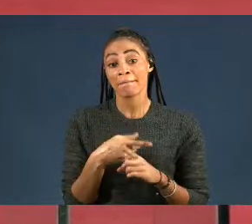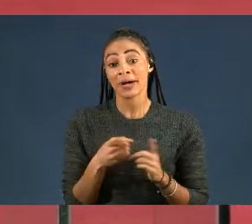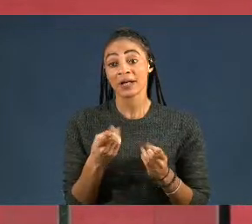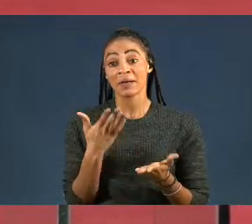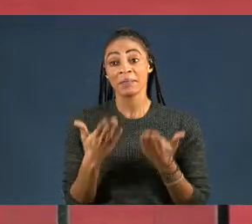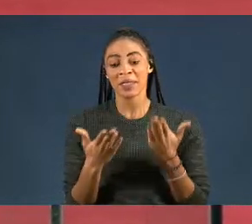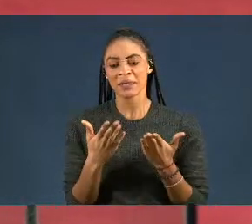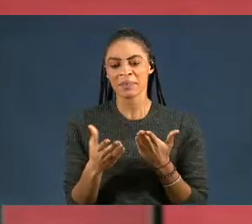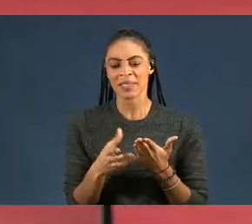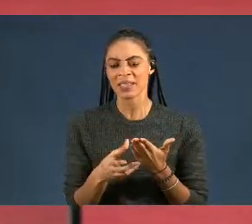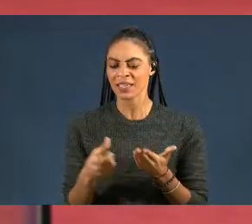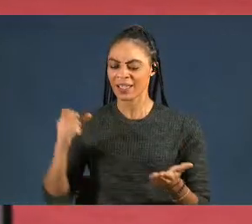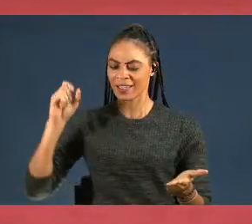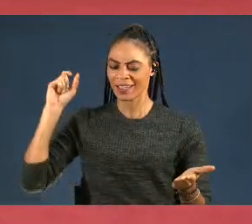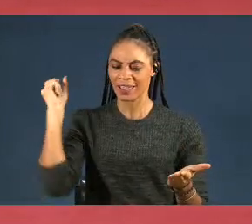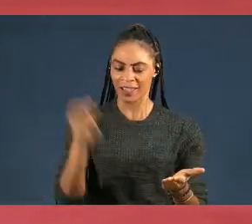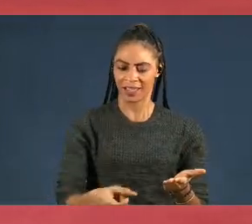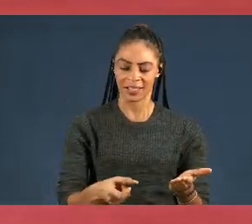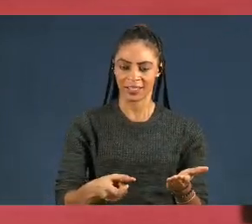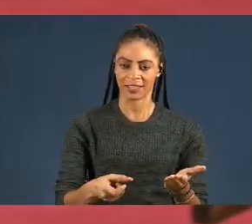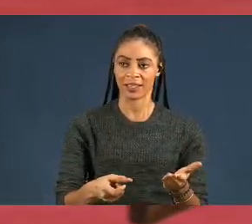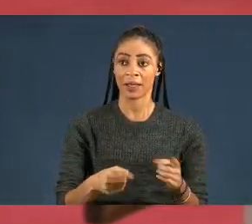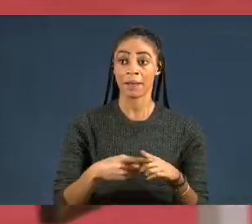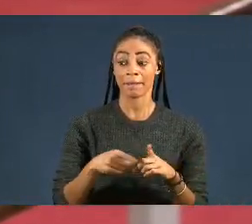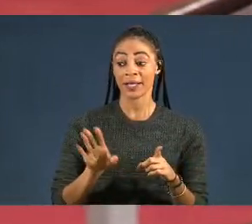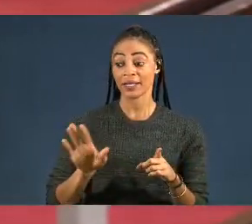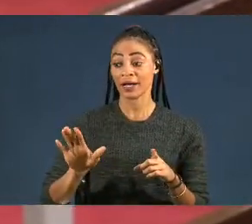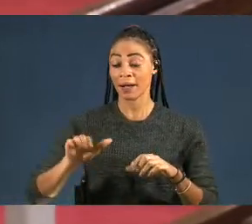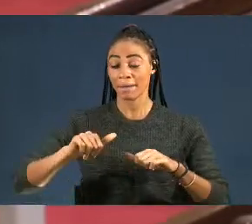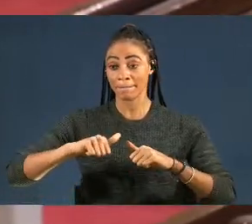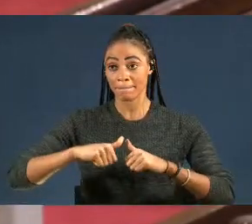it. She broke it. But